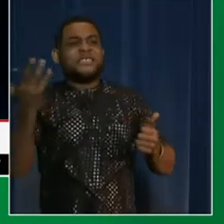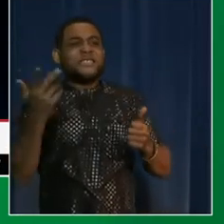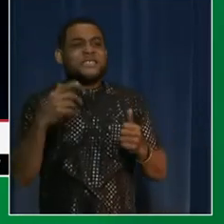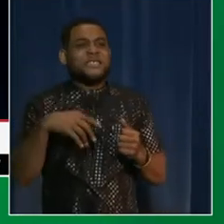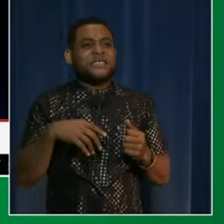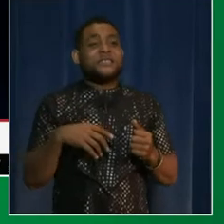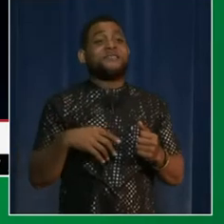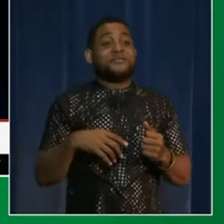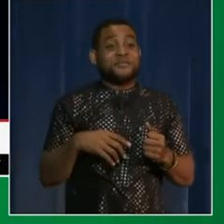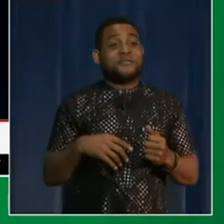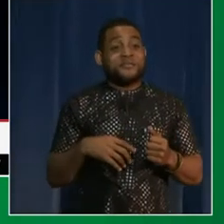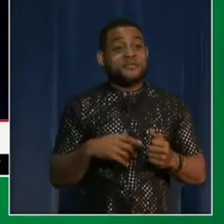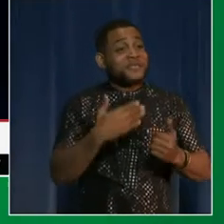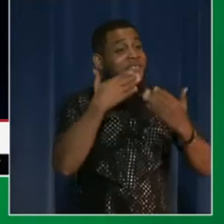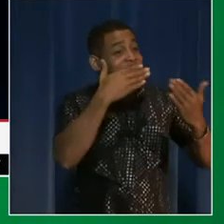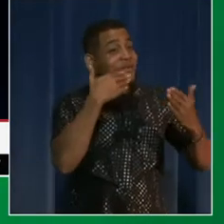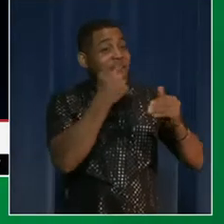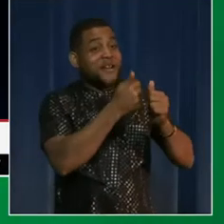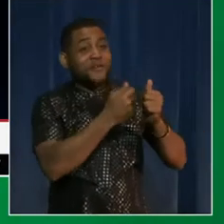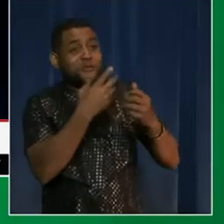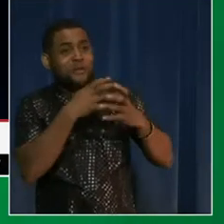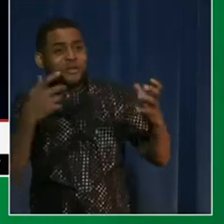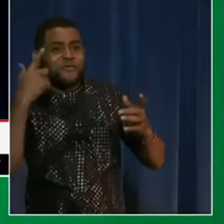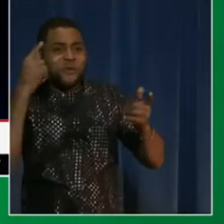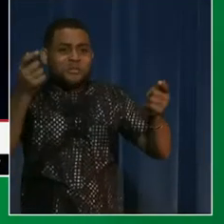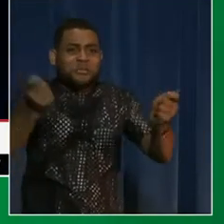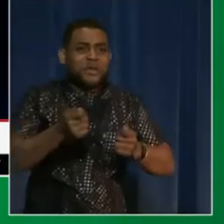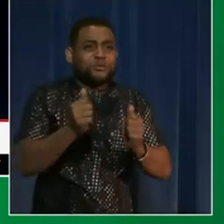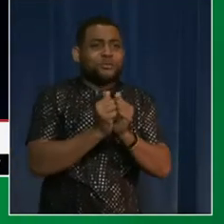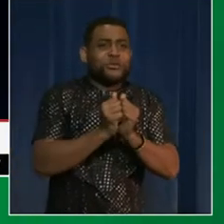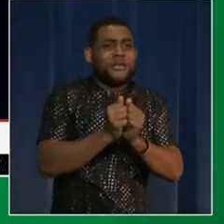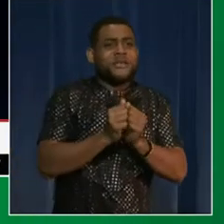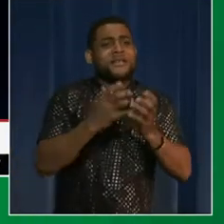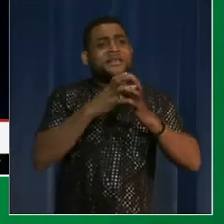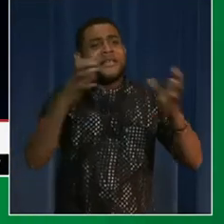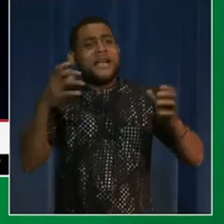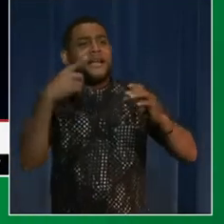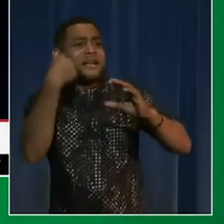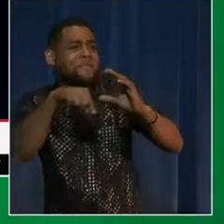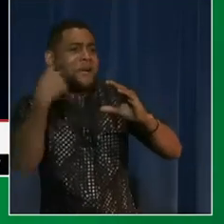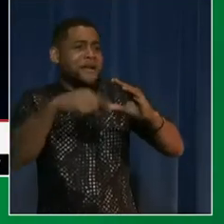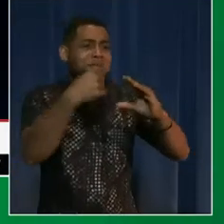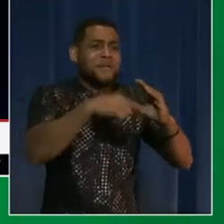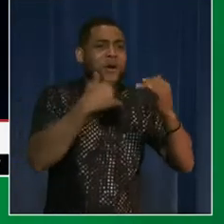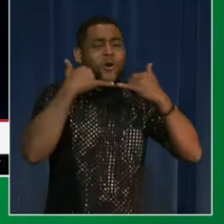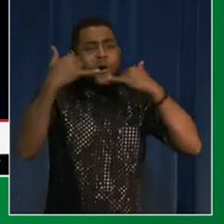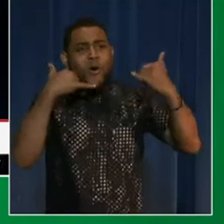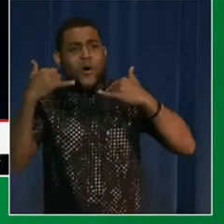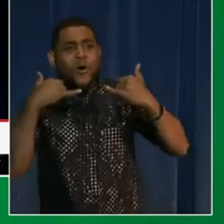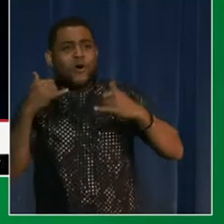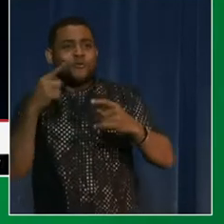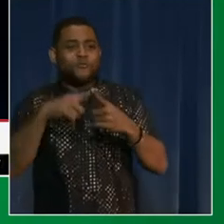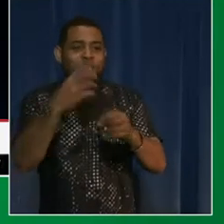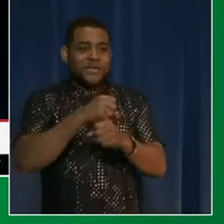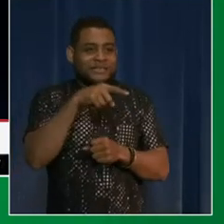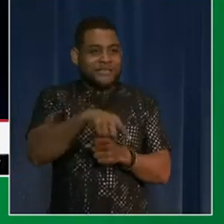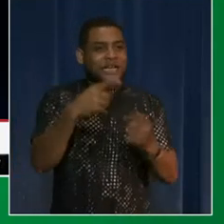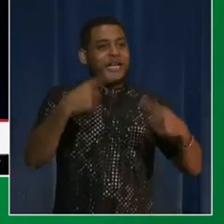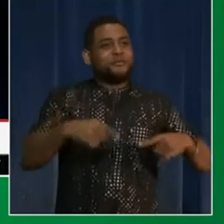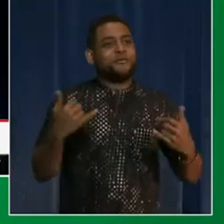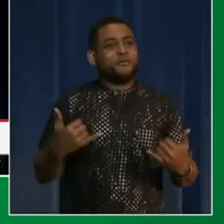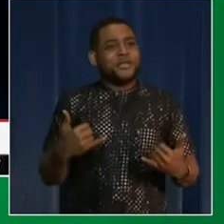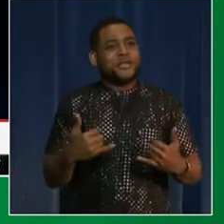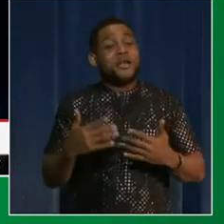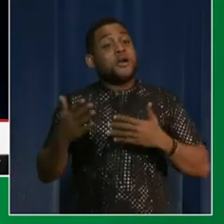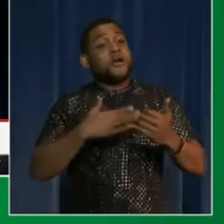there. Let's thank her for pulling us all together today. Lots of emails, lots of calls to get us to where we were today. So listen, over the last 2 years,